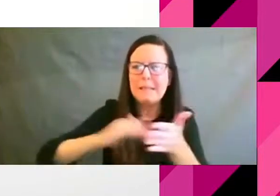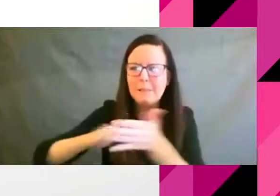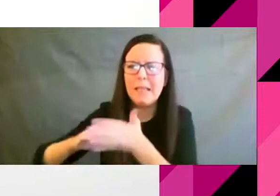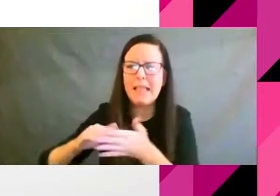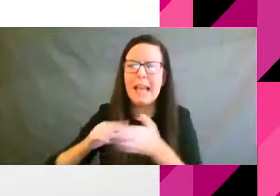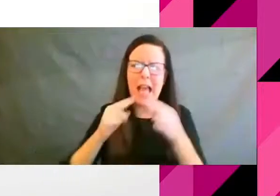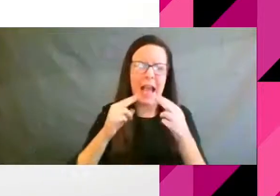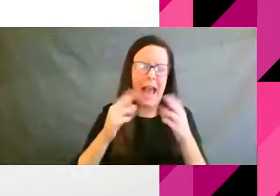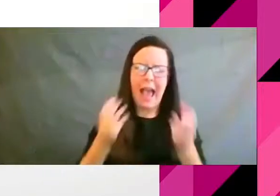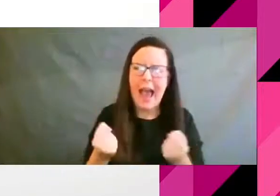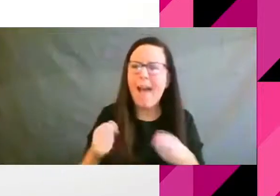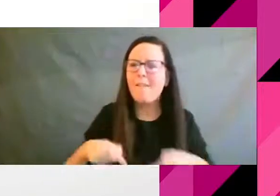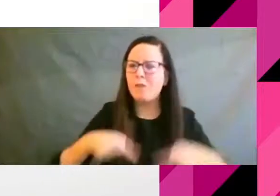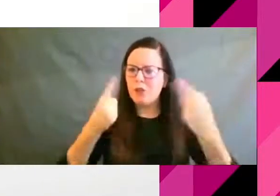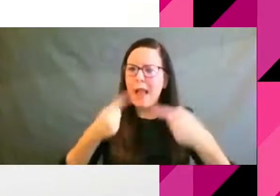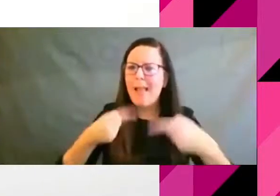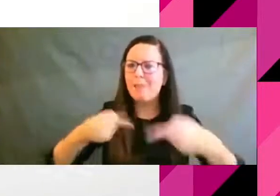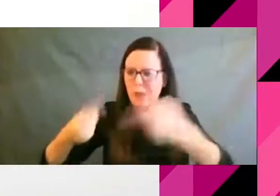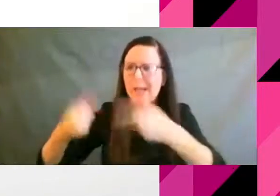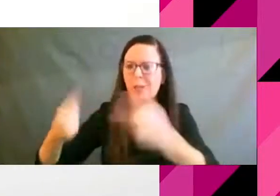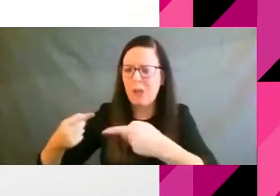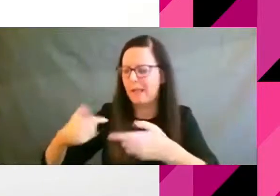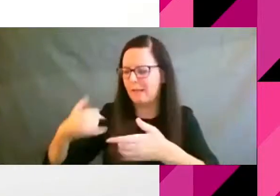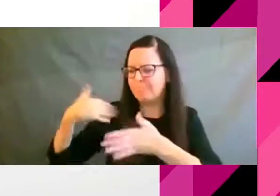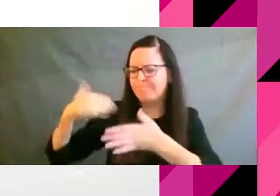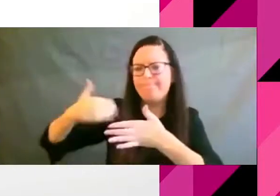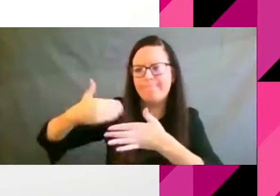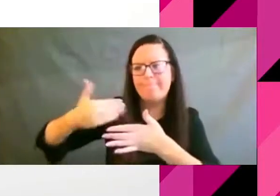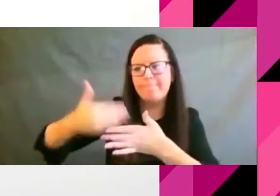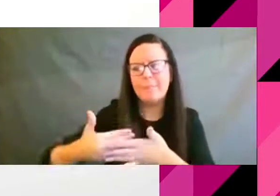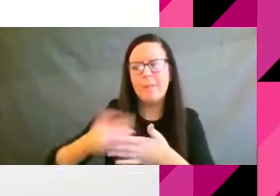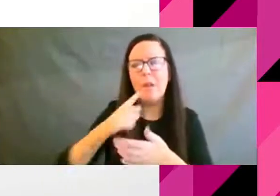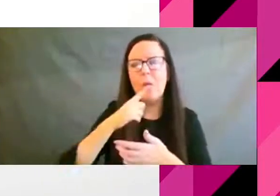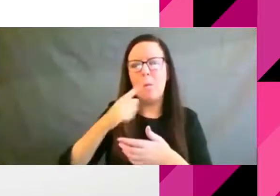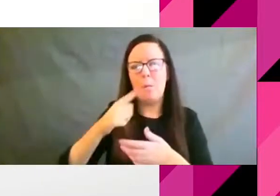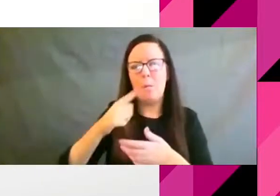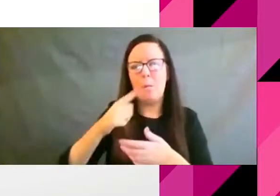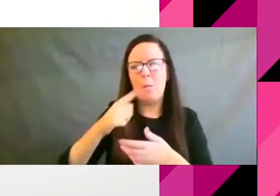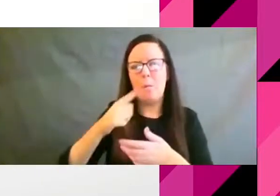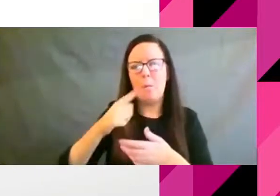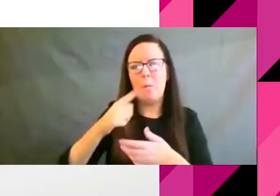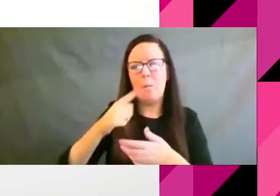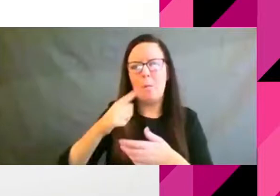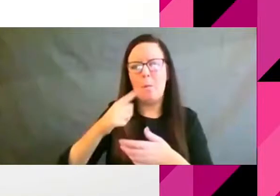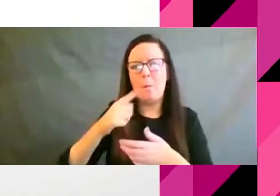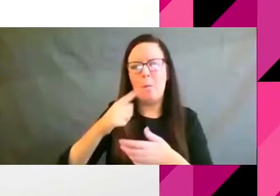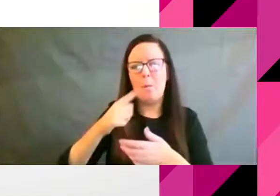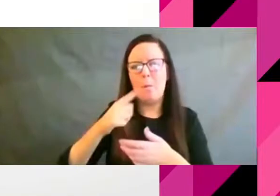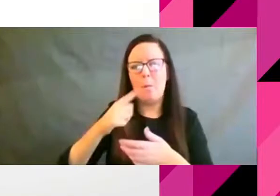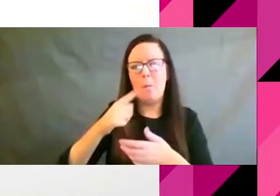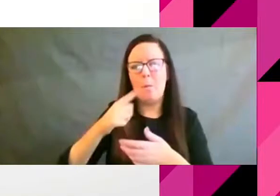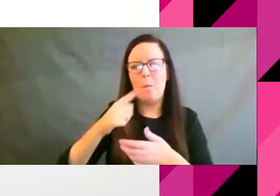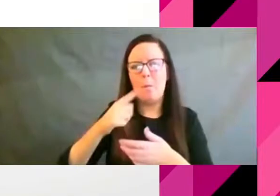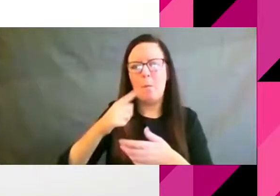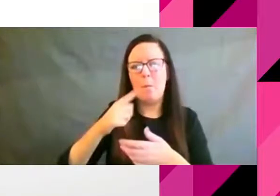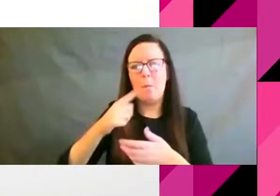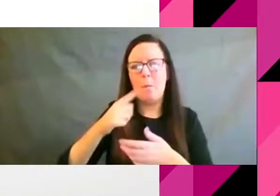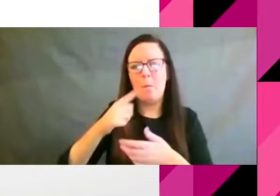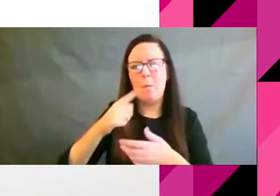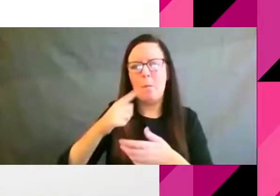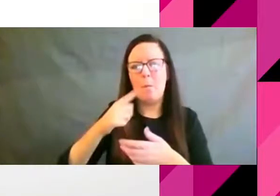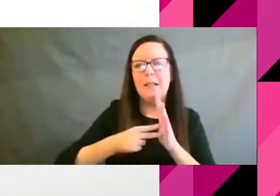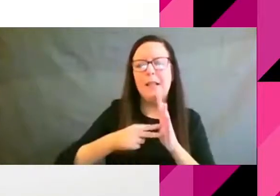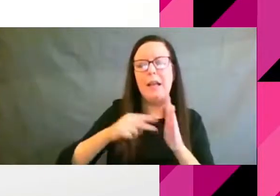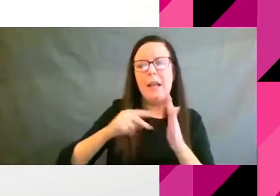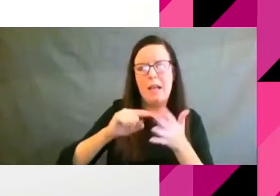emerged in recent years. It is intended that the new strategy will form an important element of the National Policy Framework for Children and Young Adults,